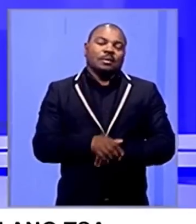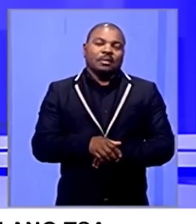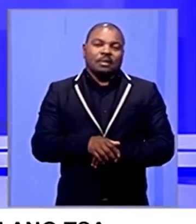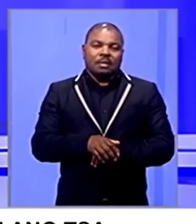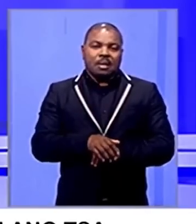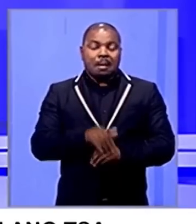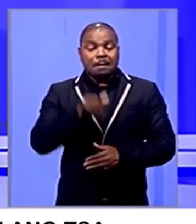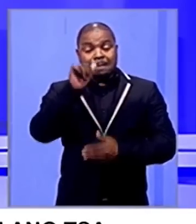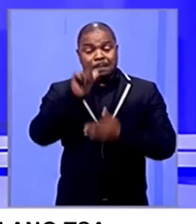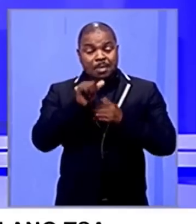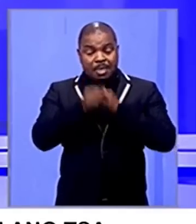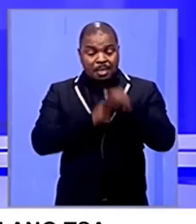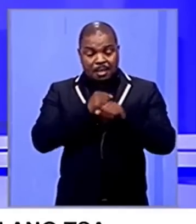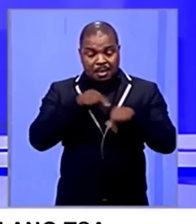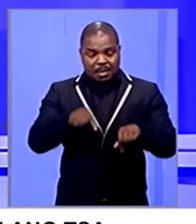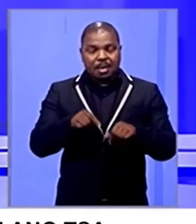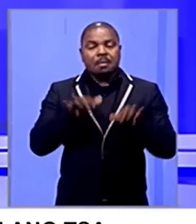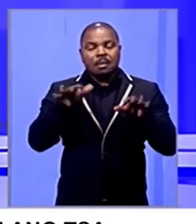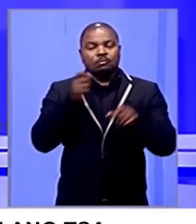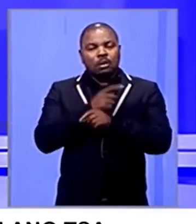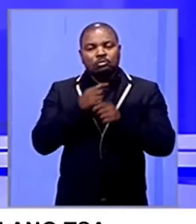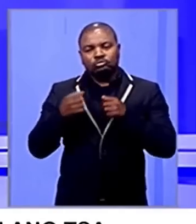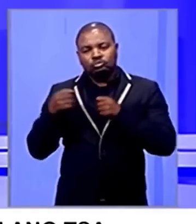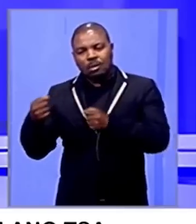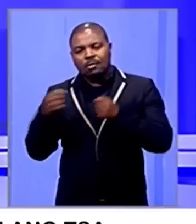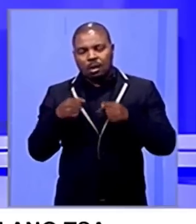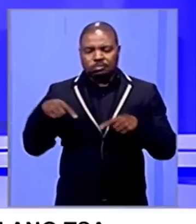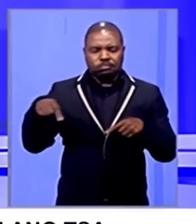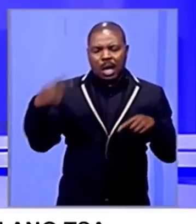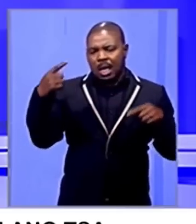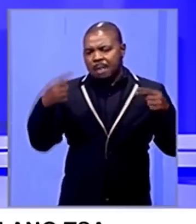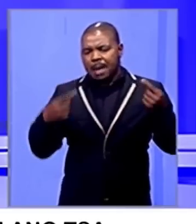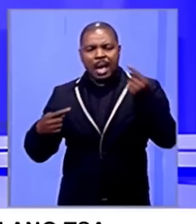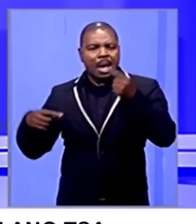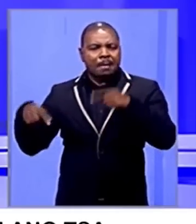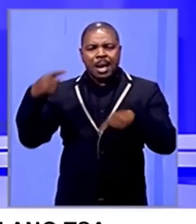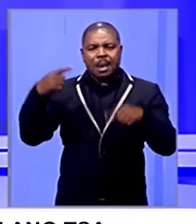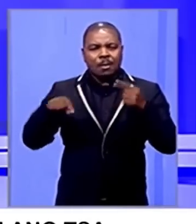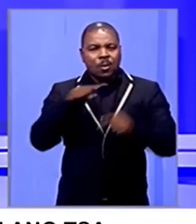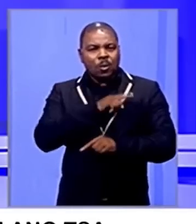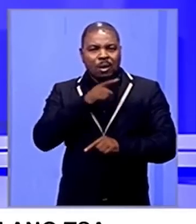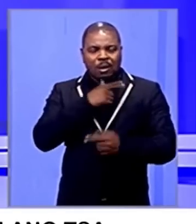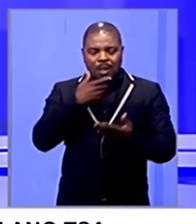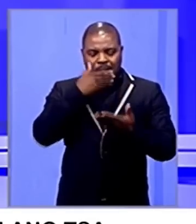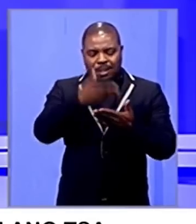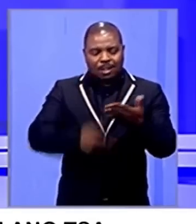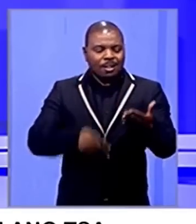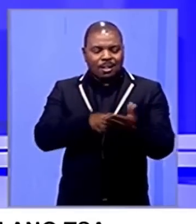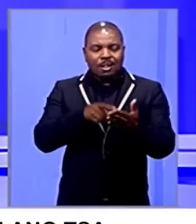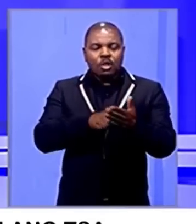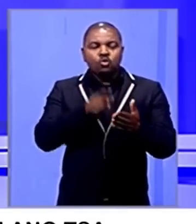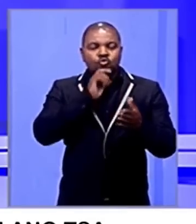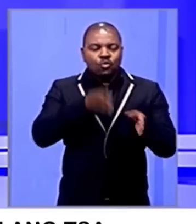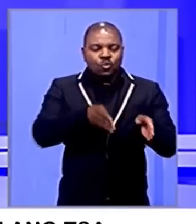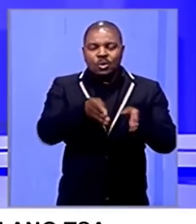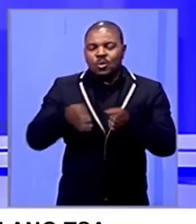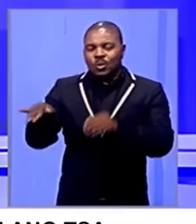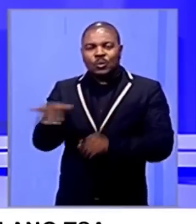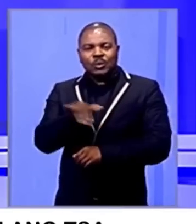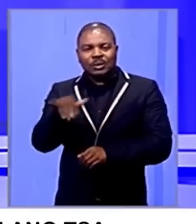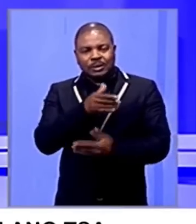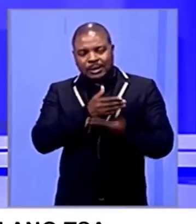ya ngwaga, bakgweetsi ba di-taxi ba ntse ba betsana ka noga e tshela ka ntlha ya makwalotetla go dirisa tsela a go tweng ga